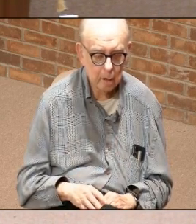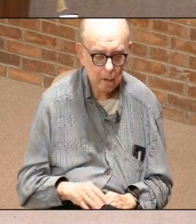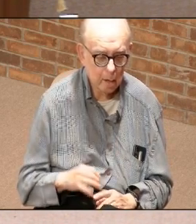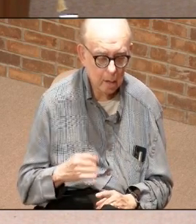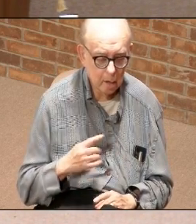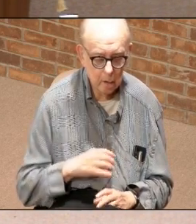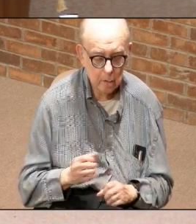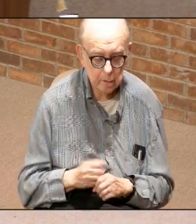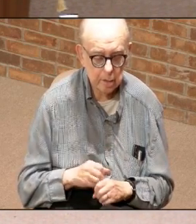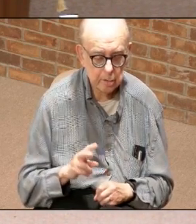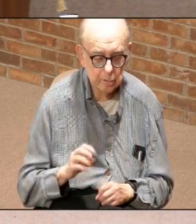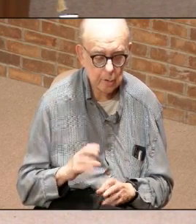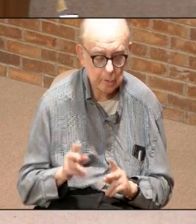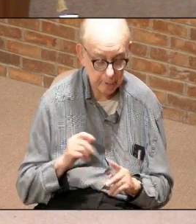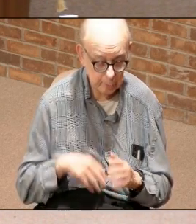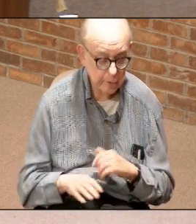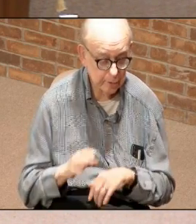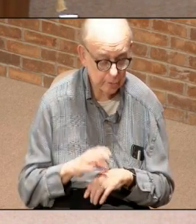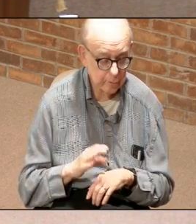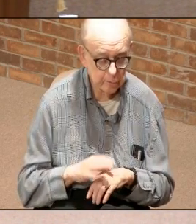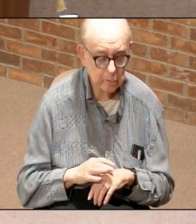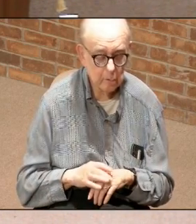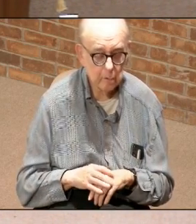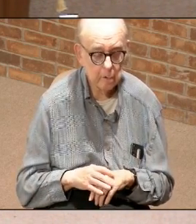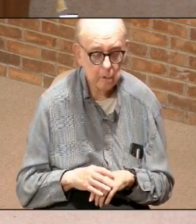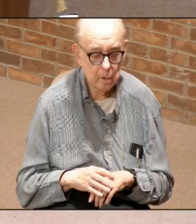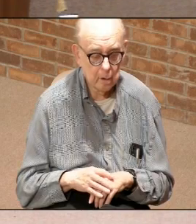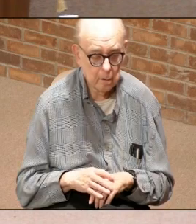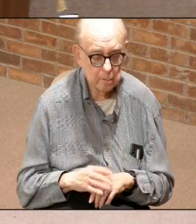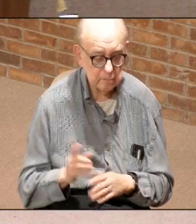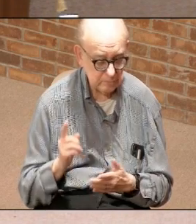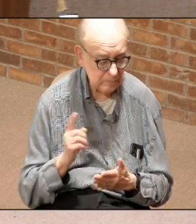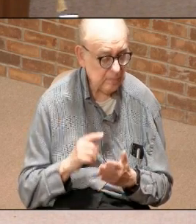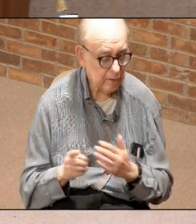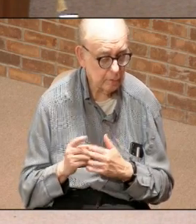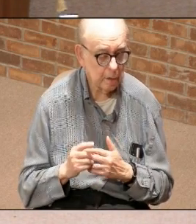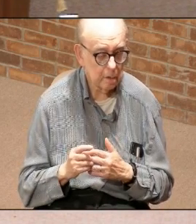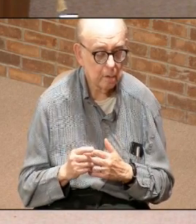And we could get 200 people in here next week.